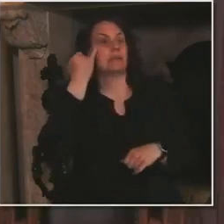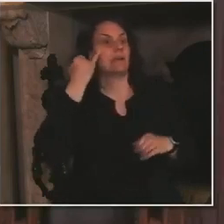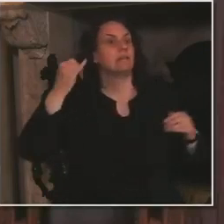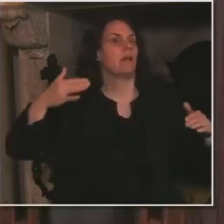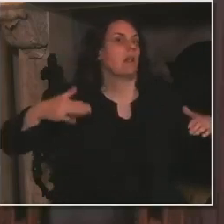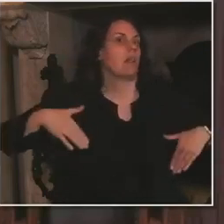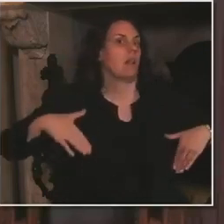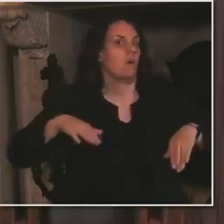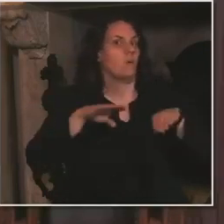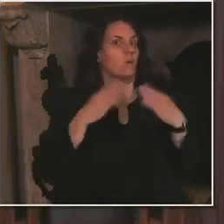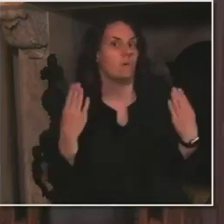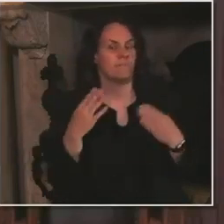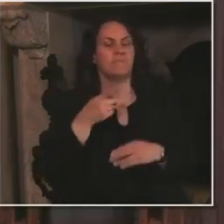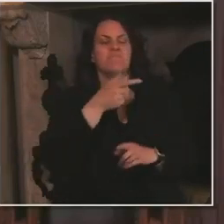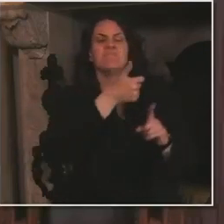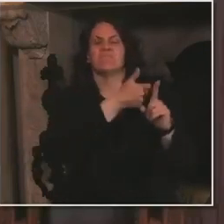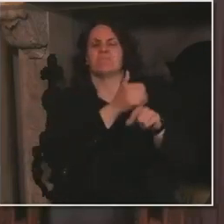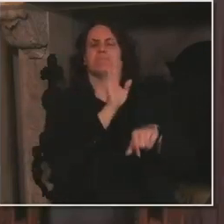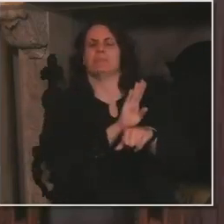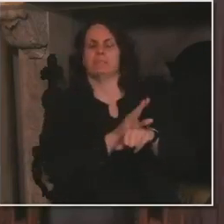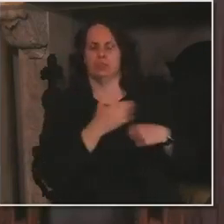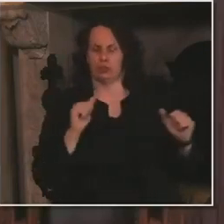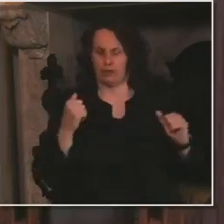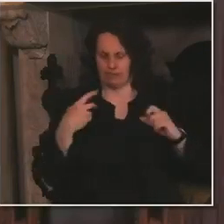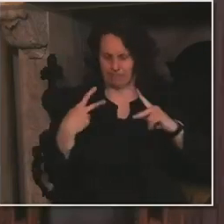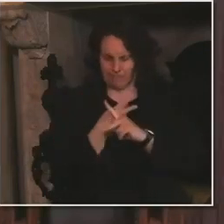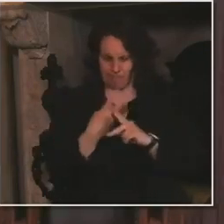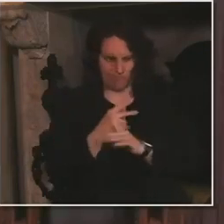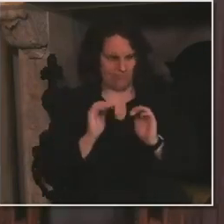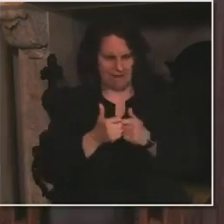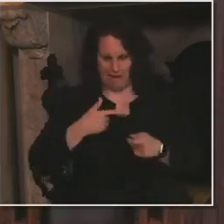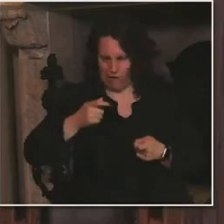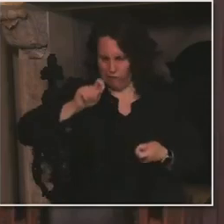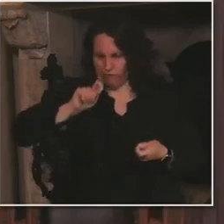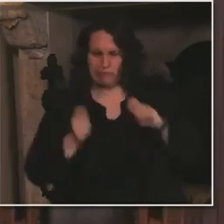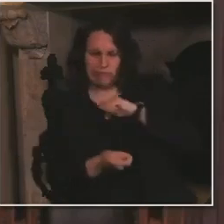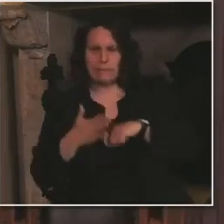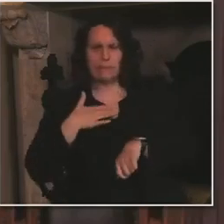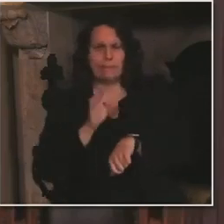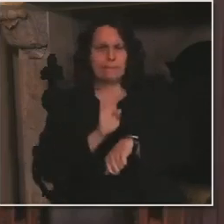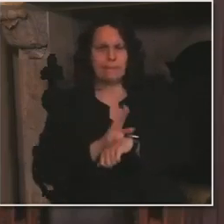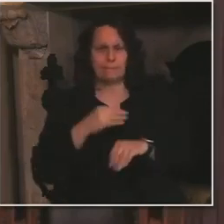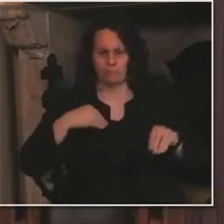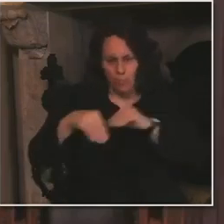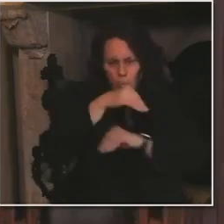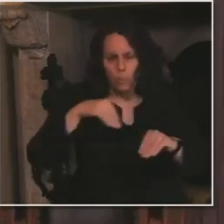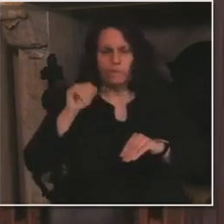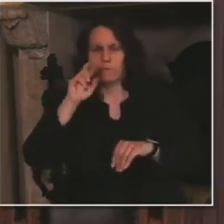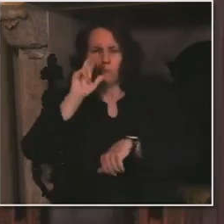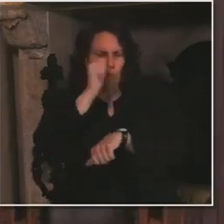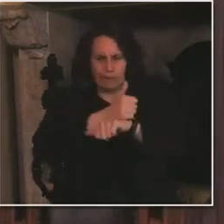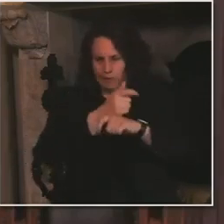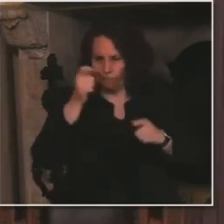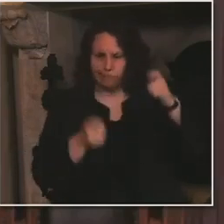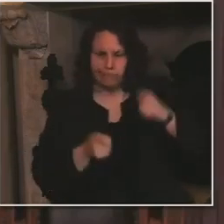out how their operations need to look different, and I know that's happening across the state. So it'll be